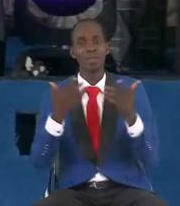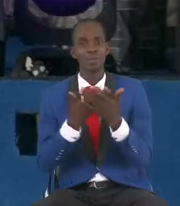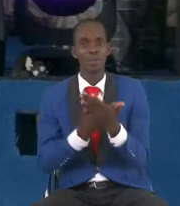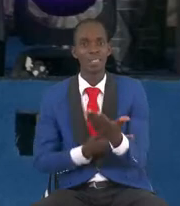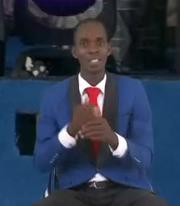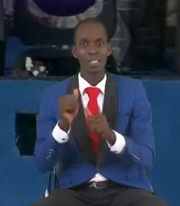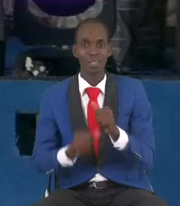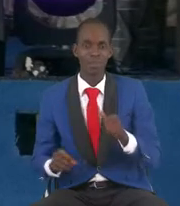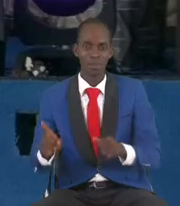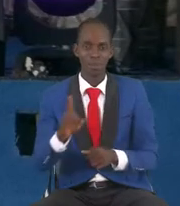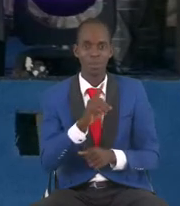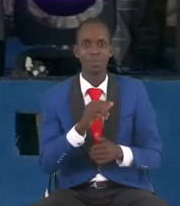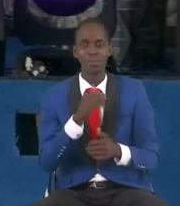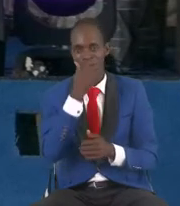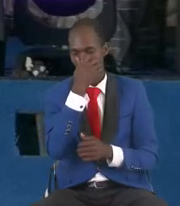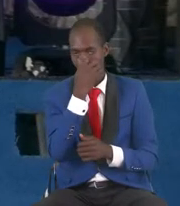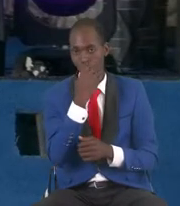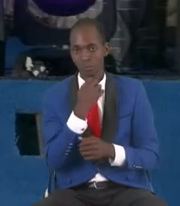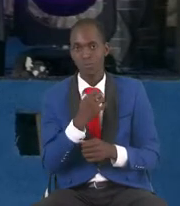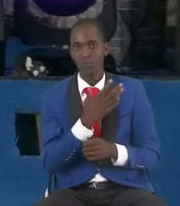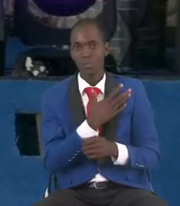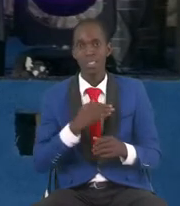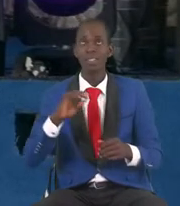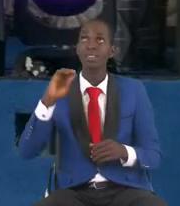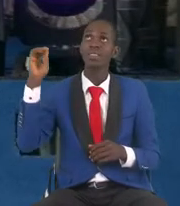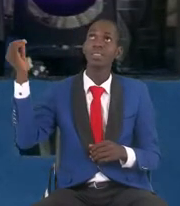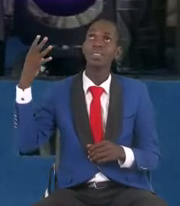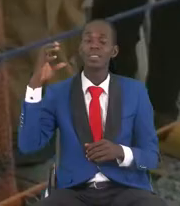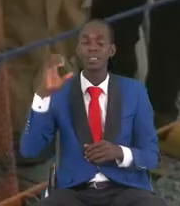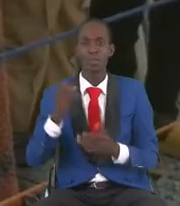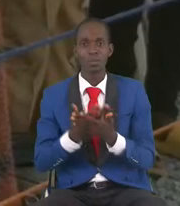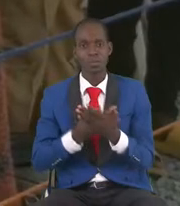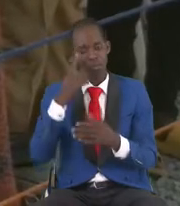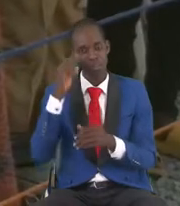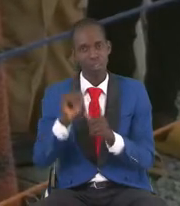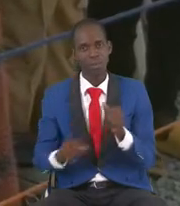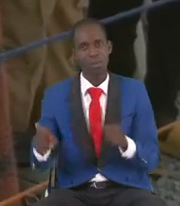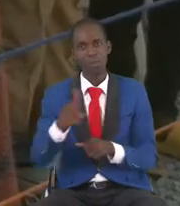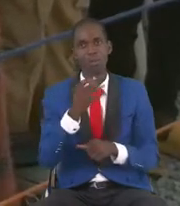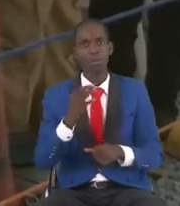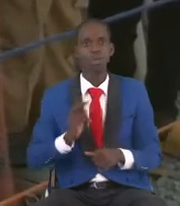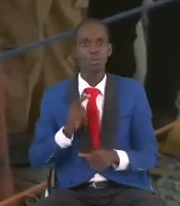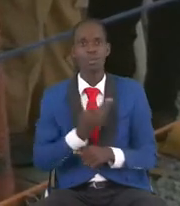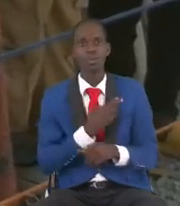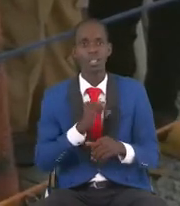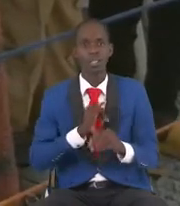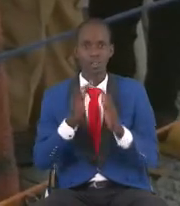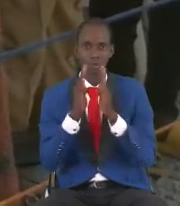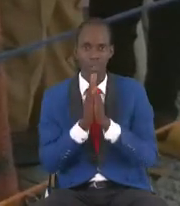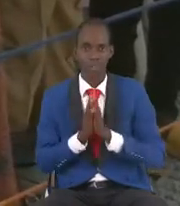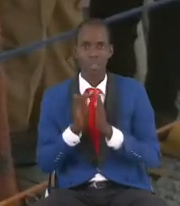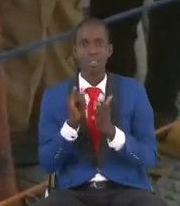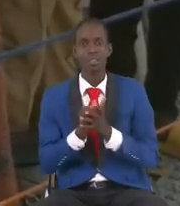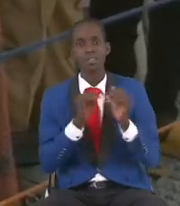everyone. And gracious morning for every one of us. I pray that the Lord